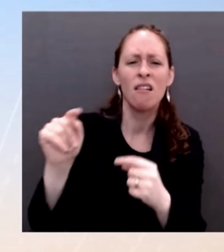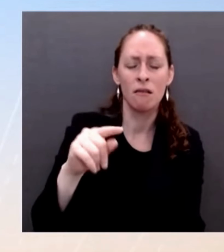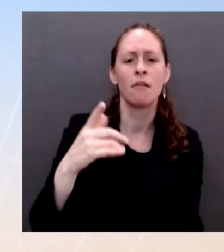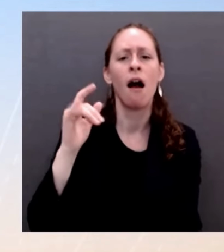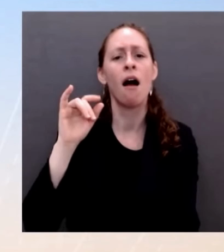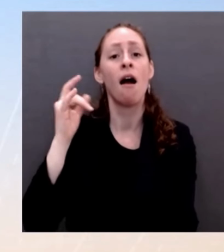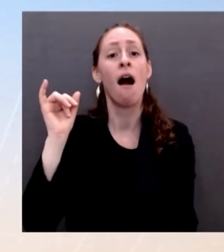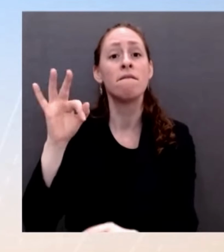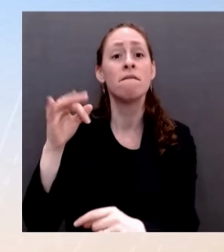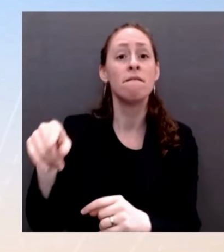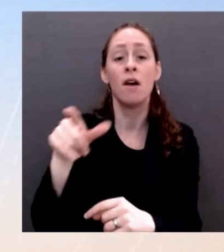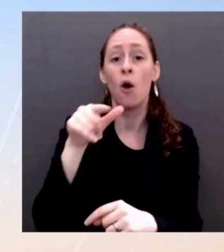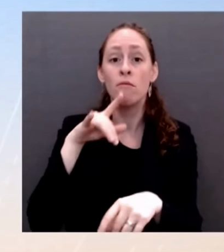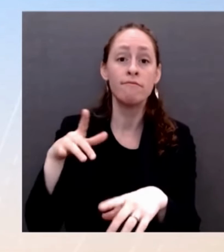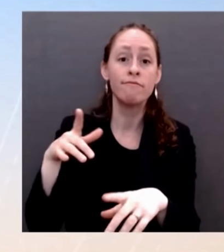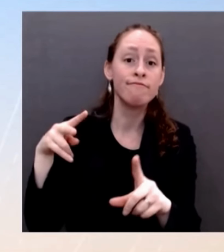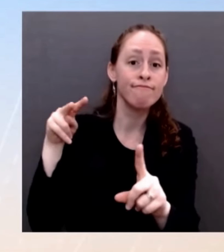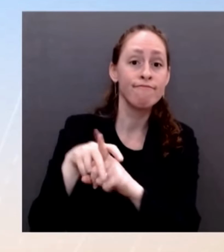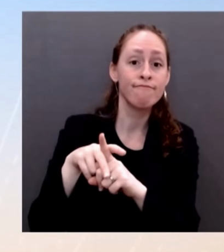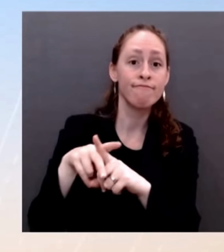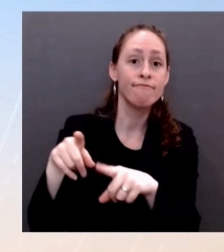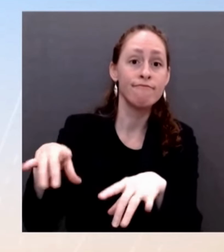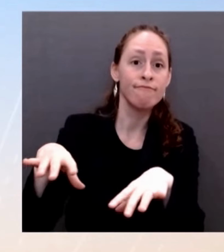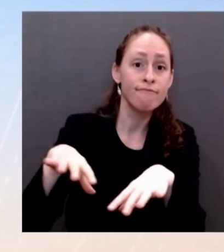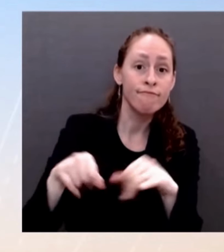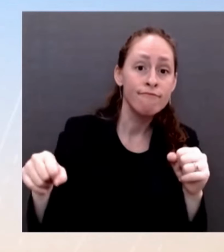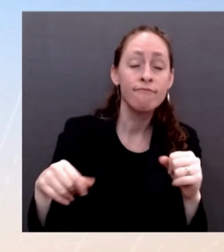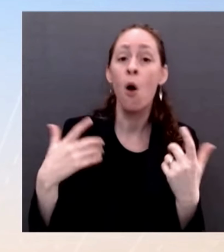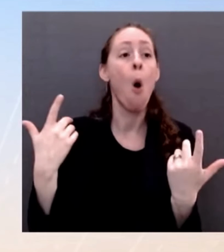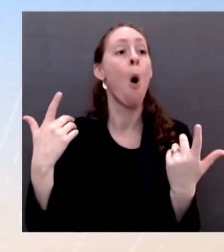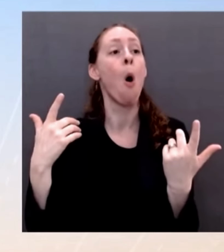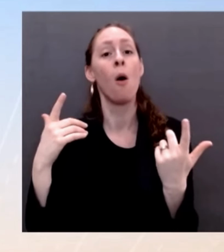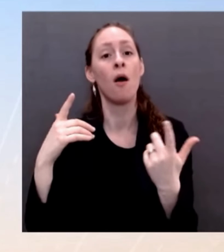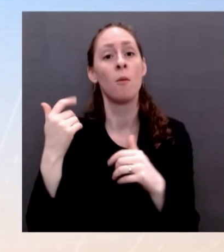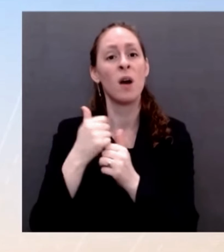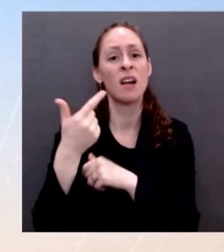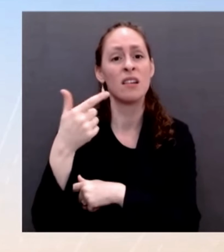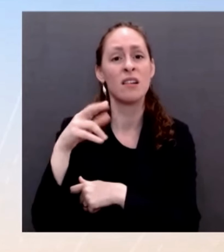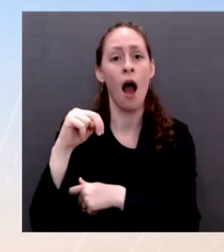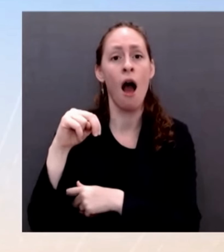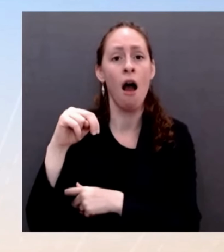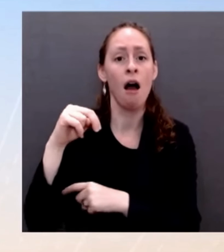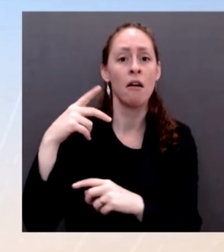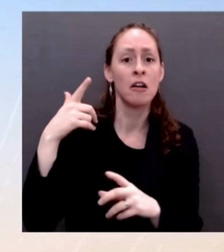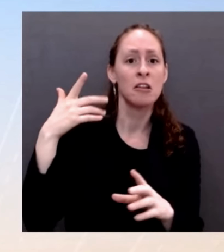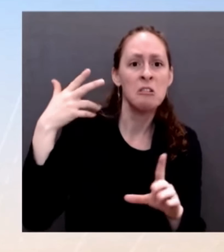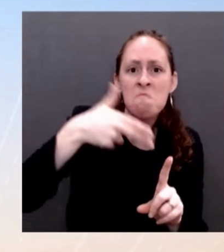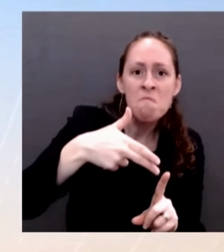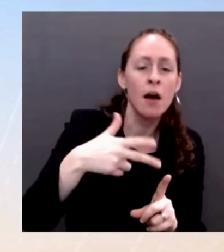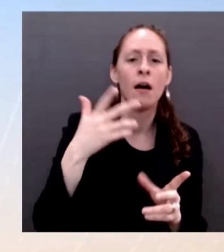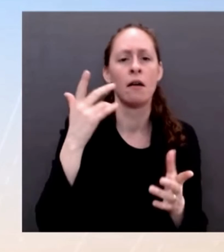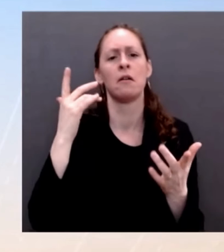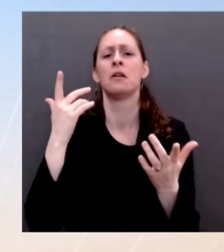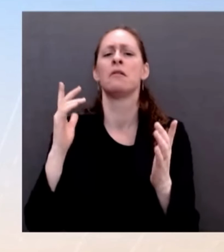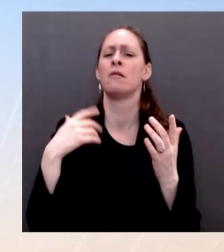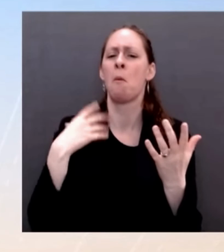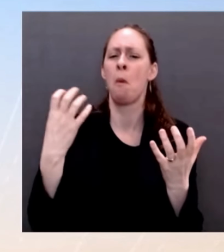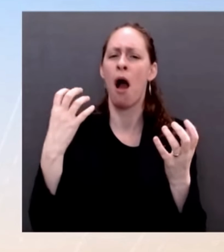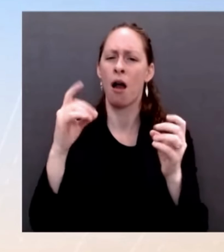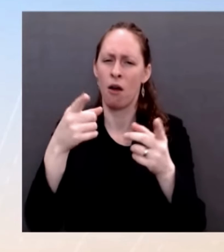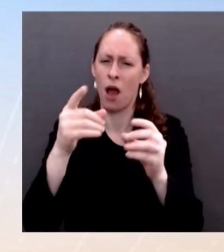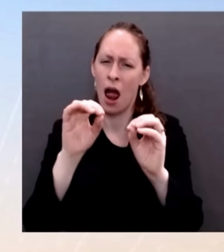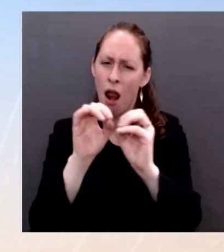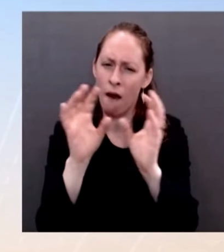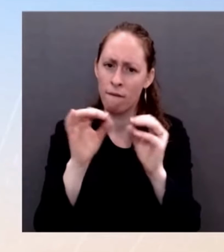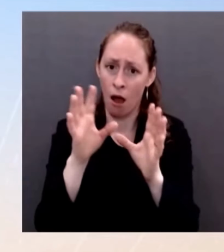tolerated, clearing up some of the confusion around how that office intended to prosecute crimes. Does the White House have a reaction to that